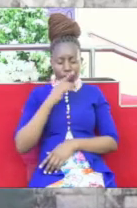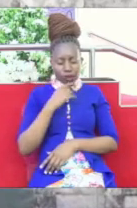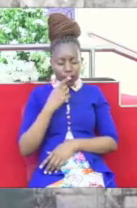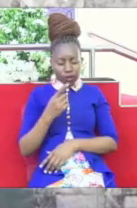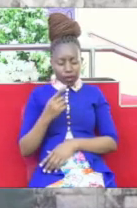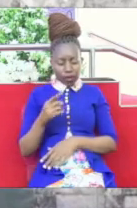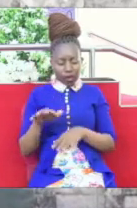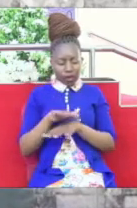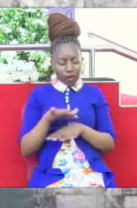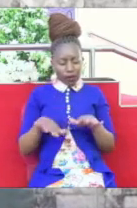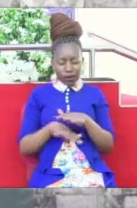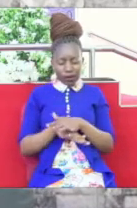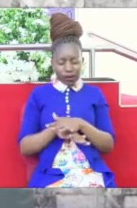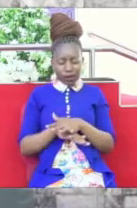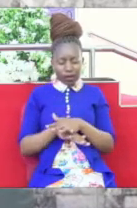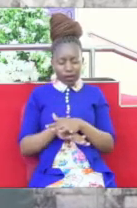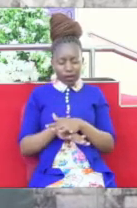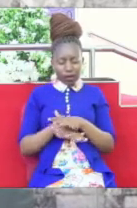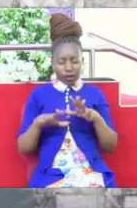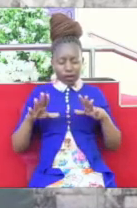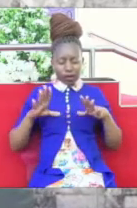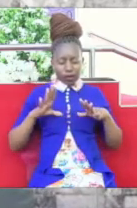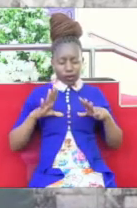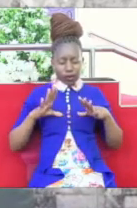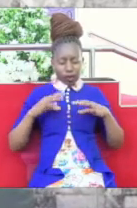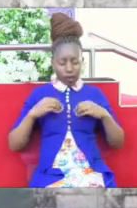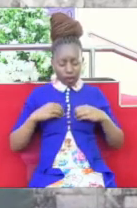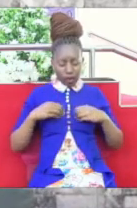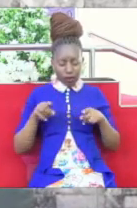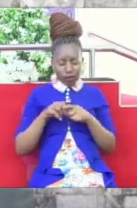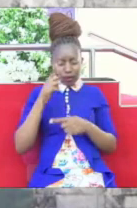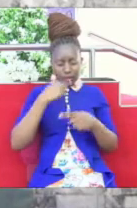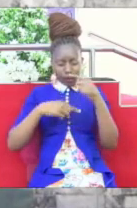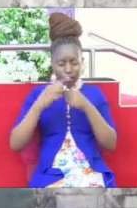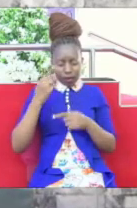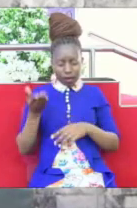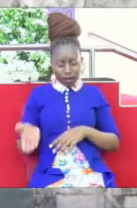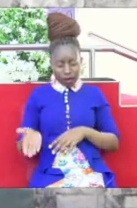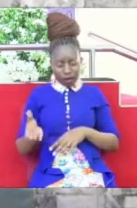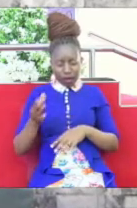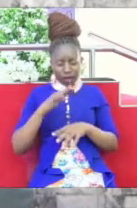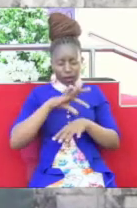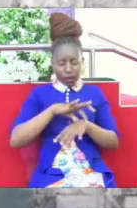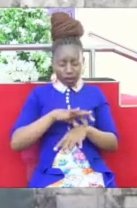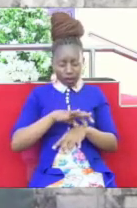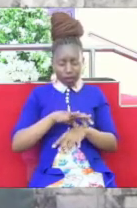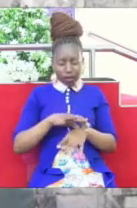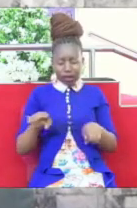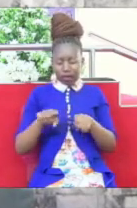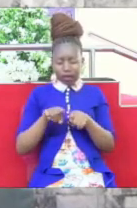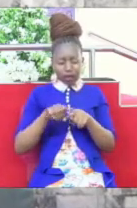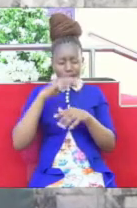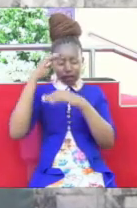is bound in heaven. Whatever you loose on earth will be loosed in heaven. And as